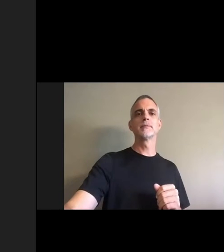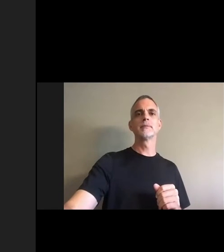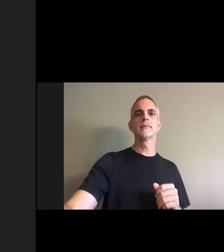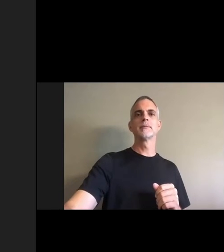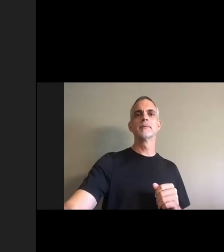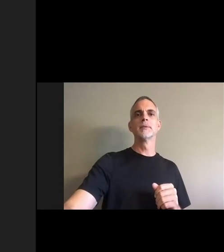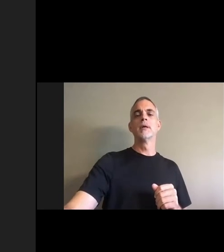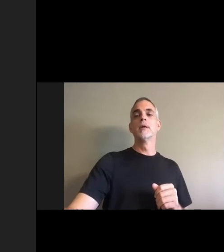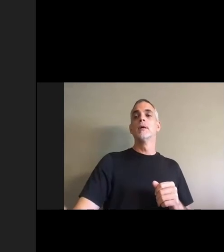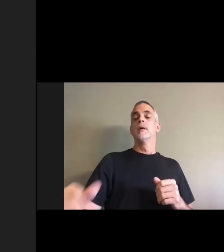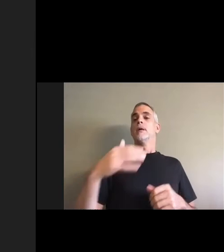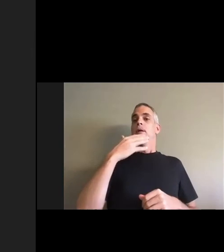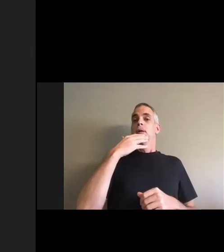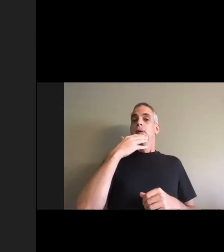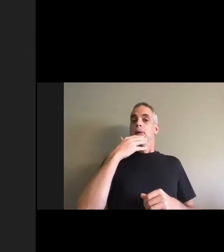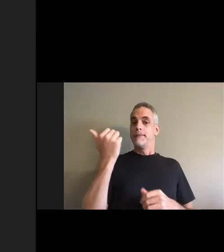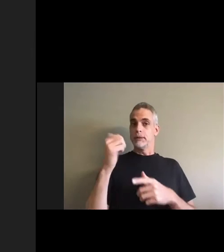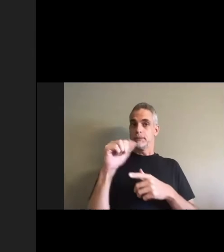Okay, so